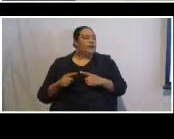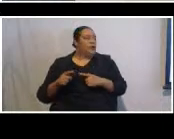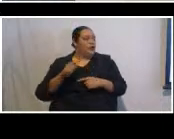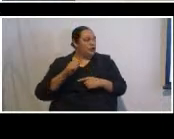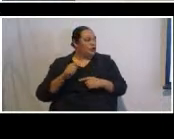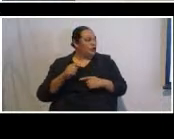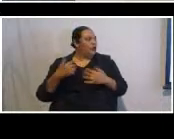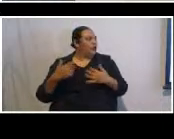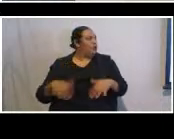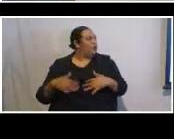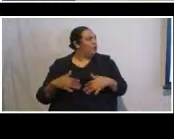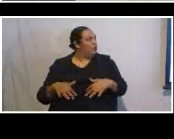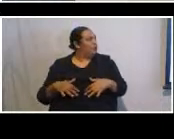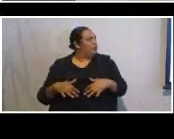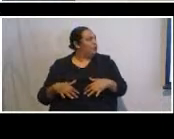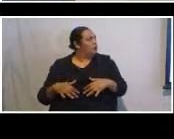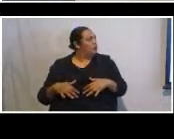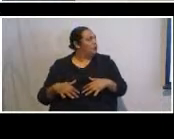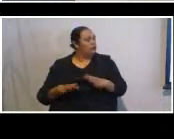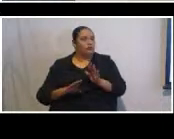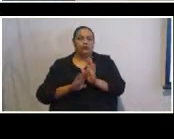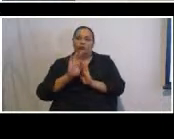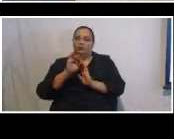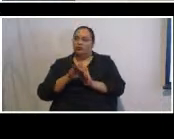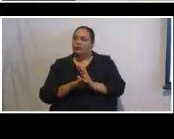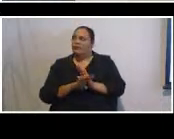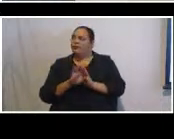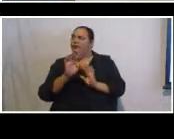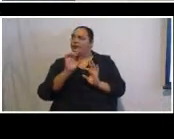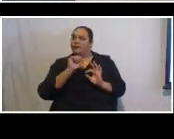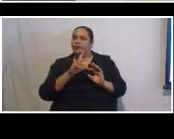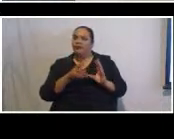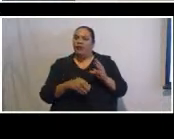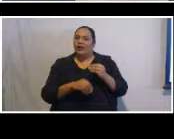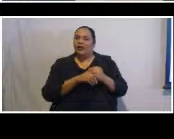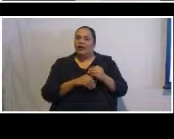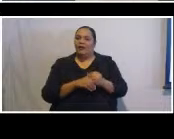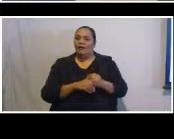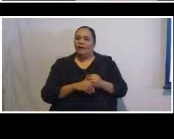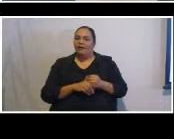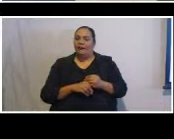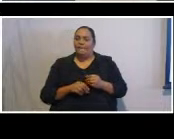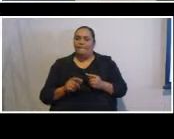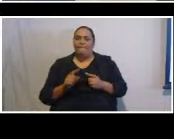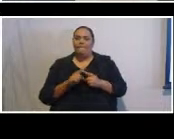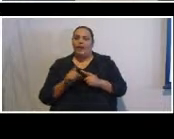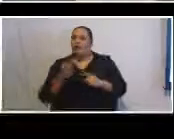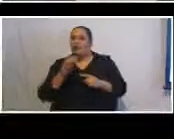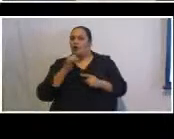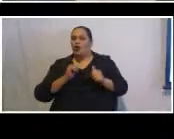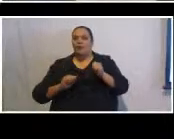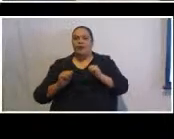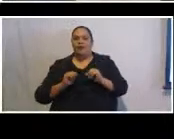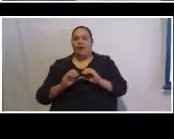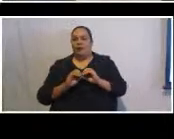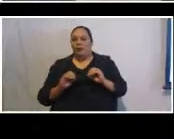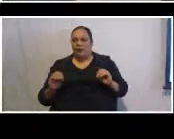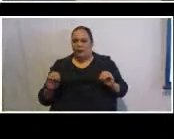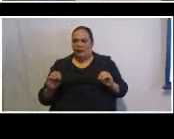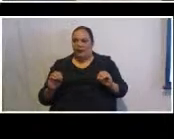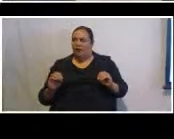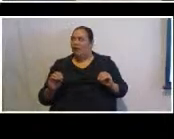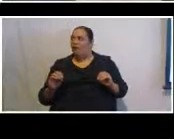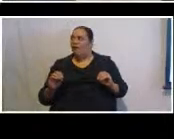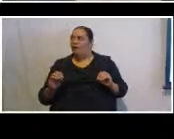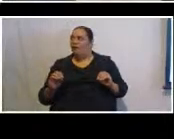fractured. And you add that an economy that is not performing at all,